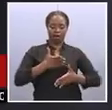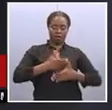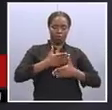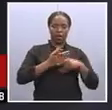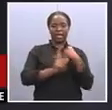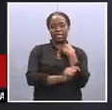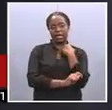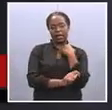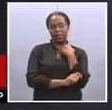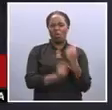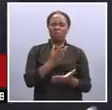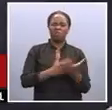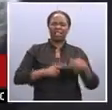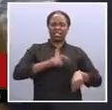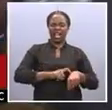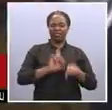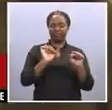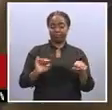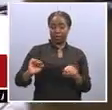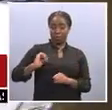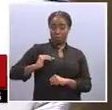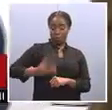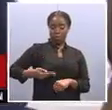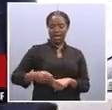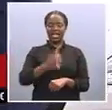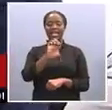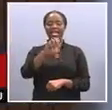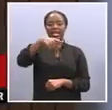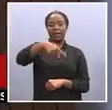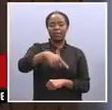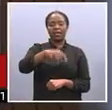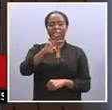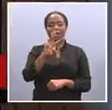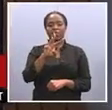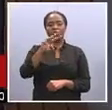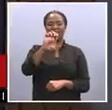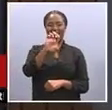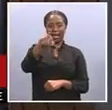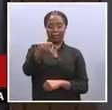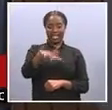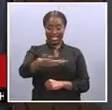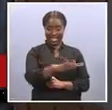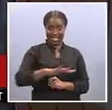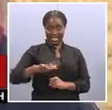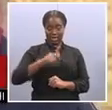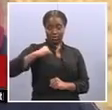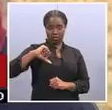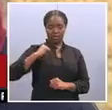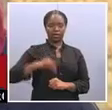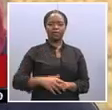work. These women are beneficiaries of the EPWP in the Dr. Kenneth Kaunda District Municipality.